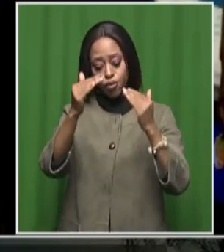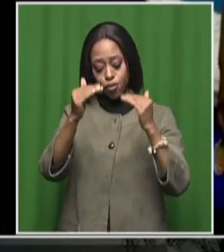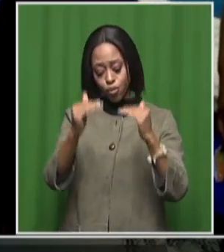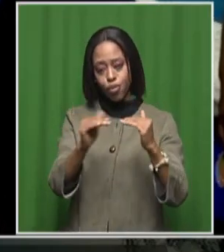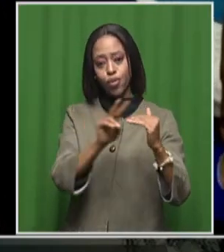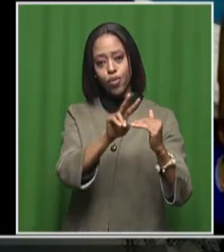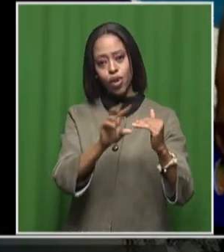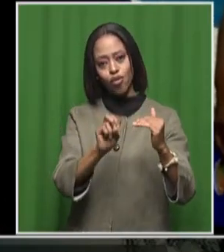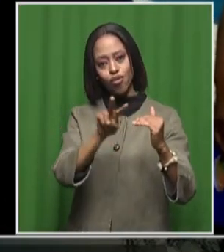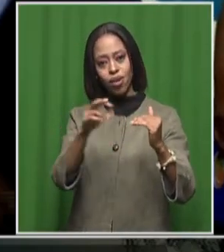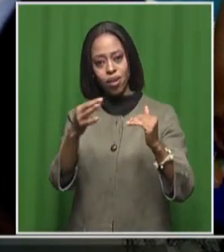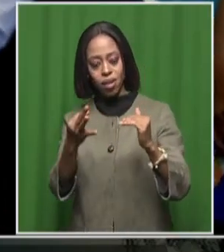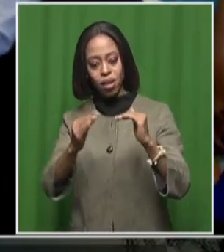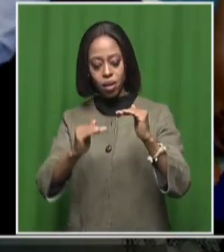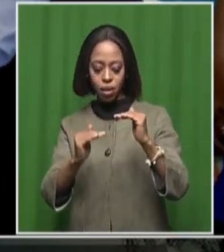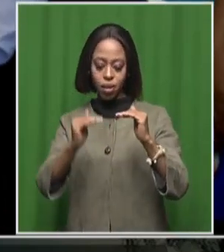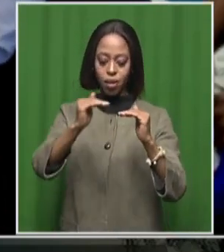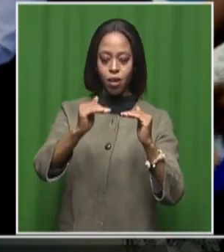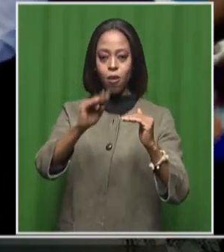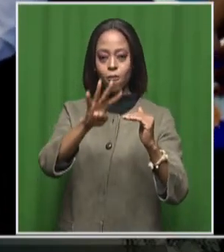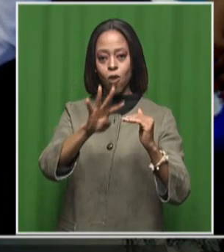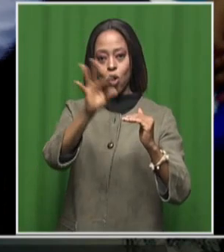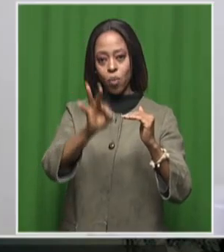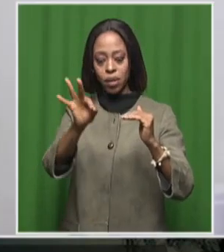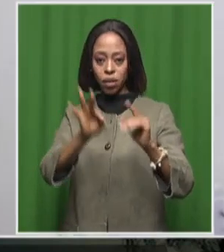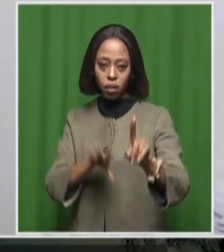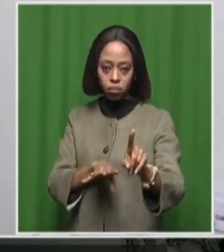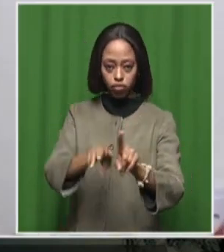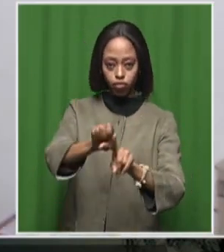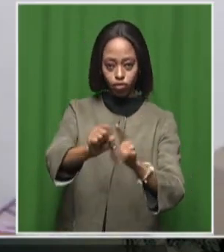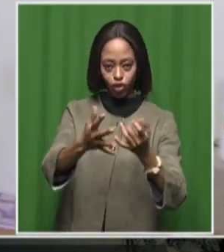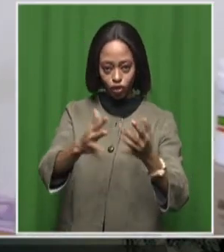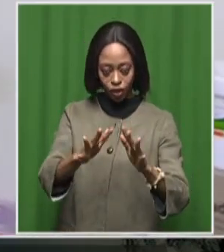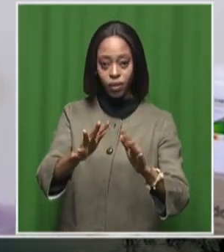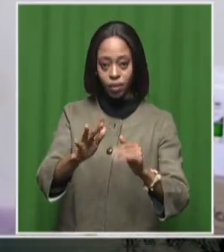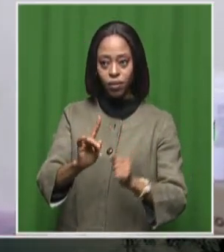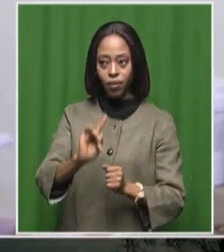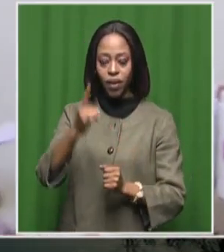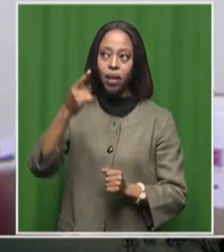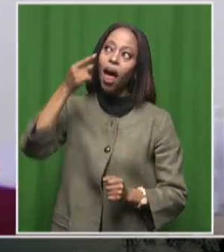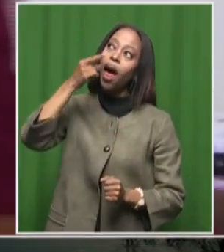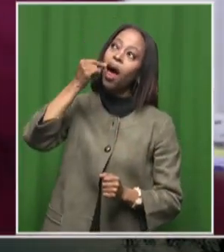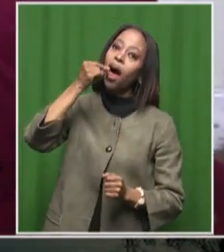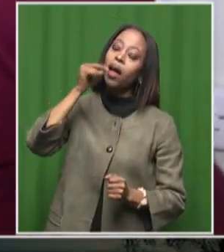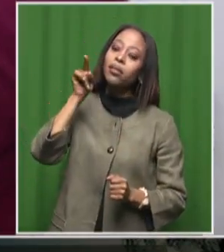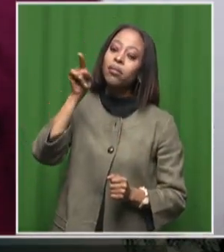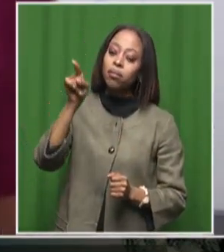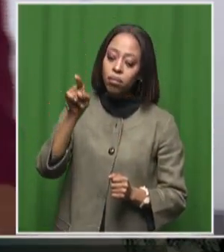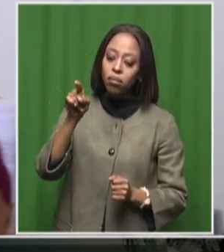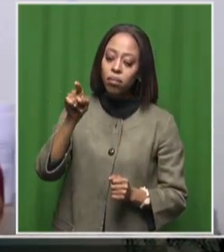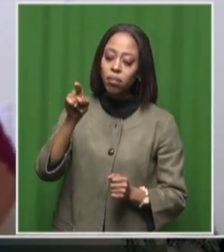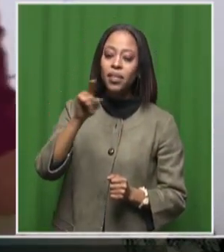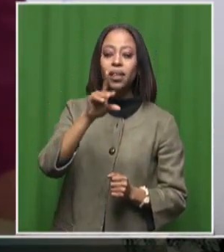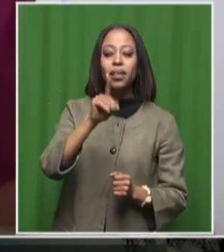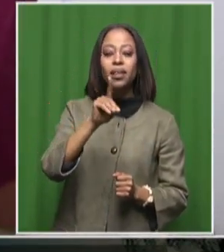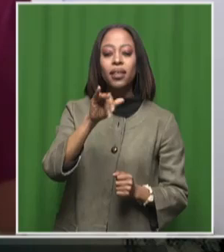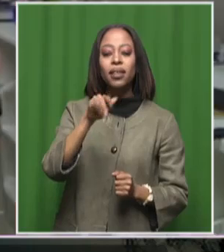we've gained 4 percentage points in the vaccination for the first dose of what we call